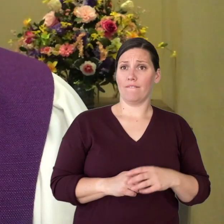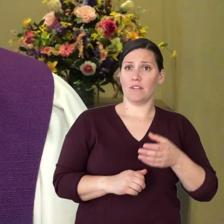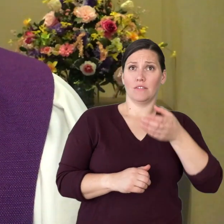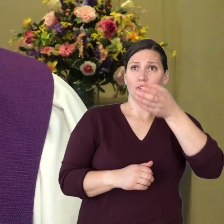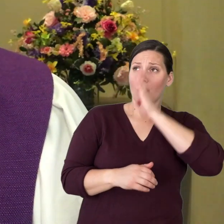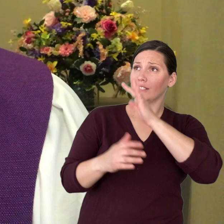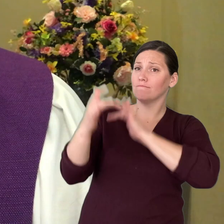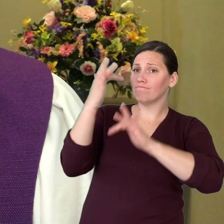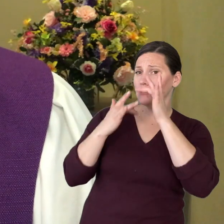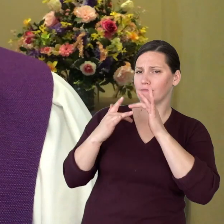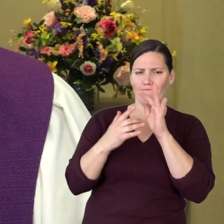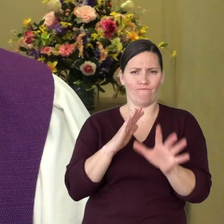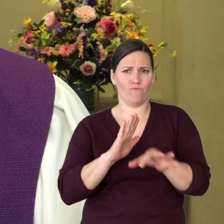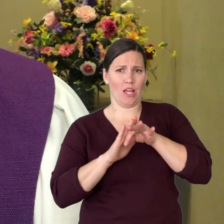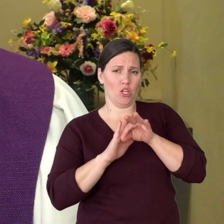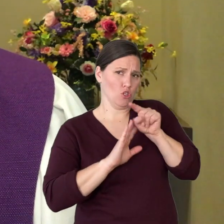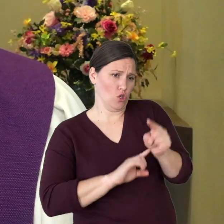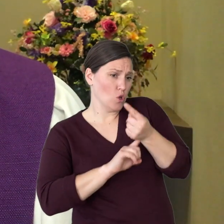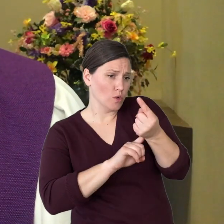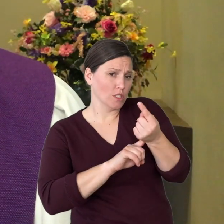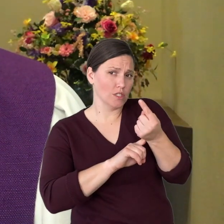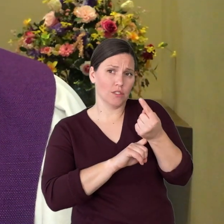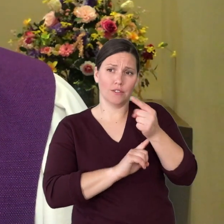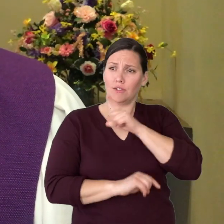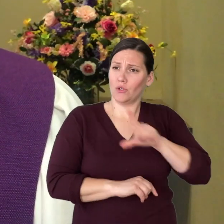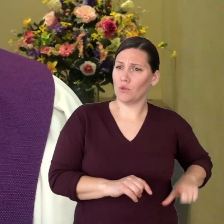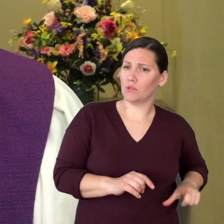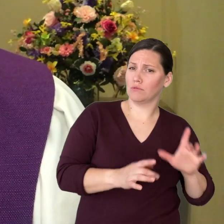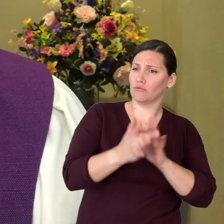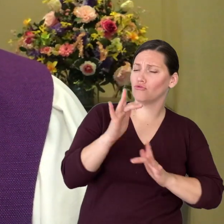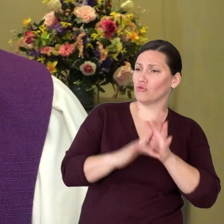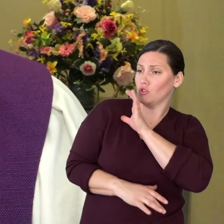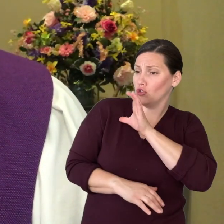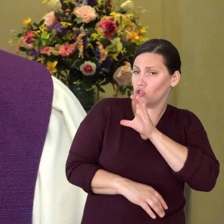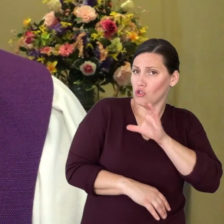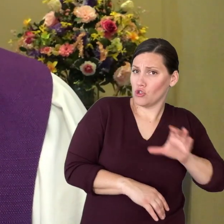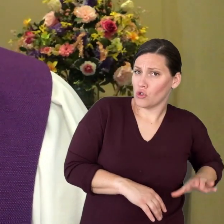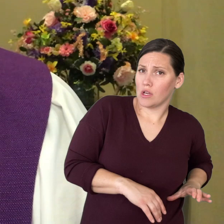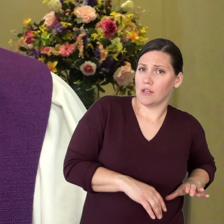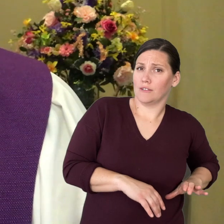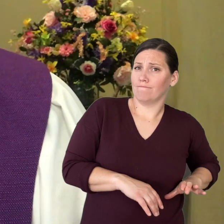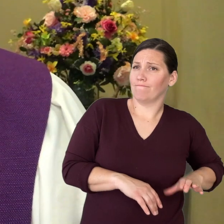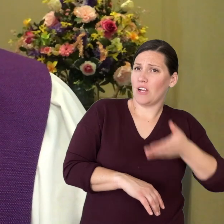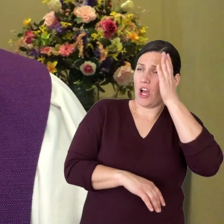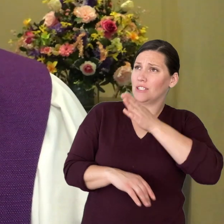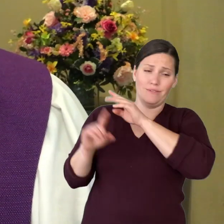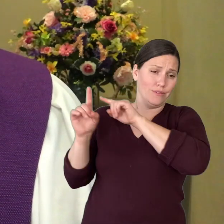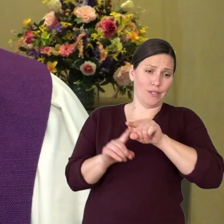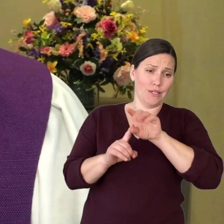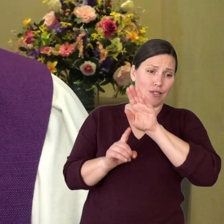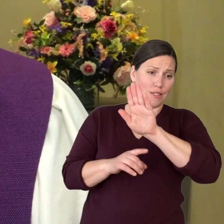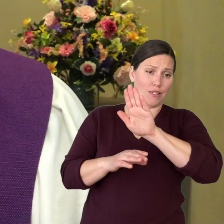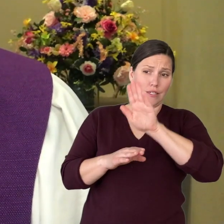God's mercy is found only in the Lord Jesus Christ. God sent his